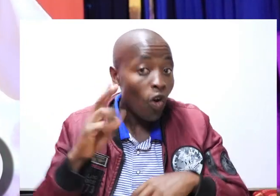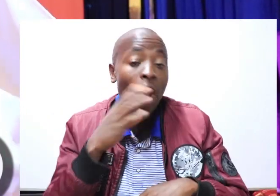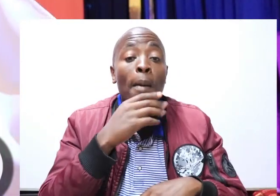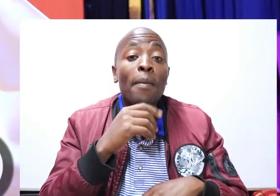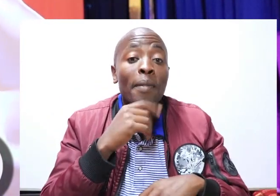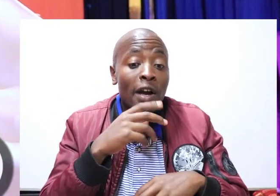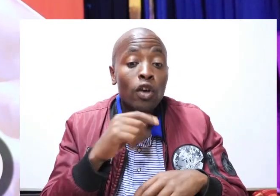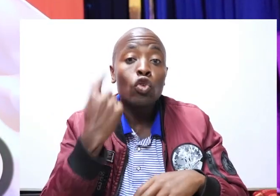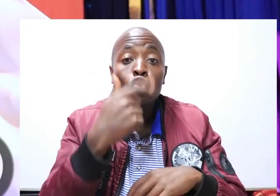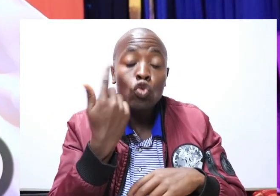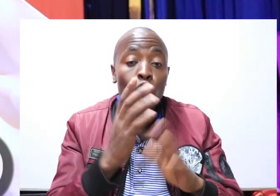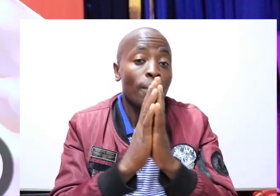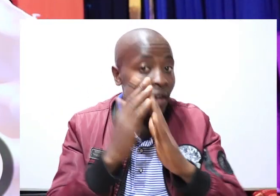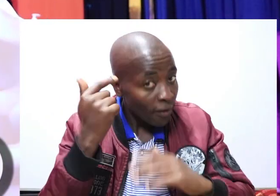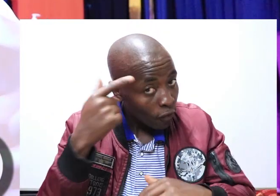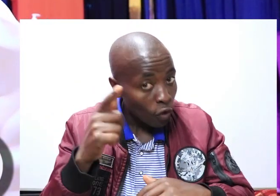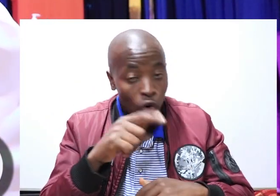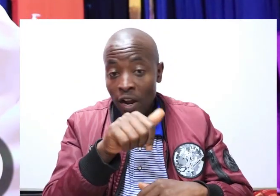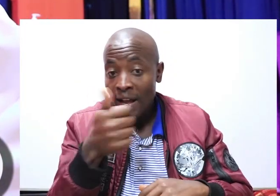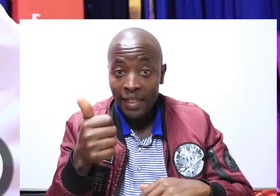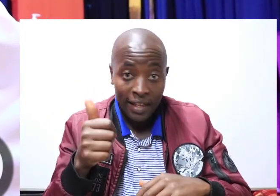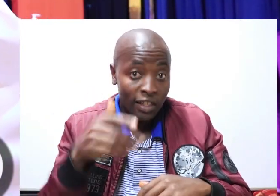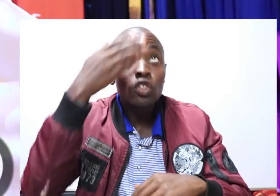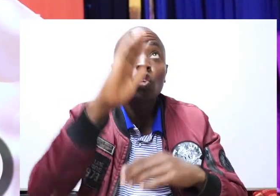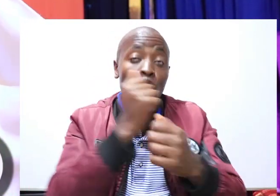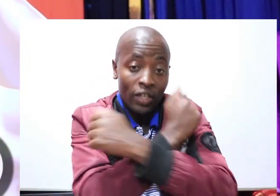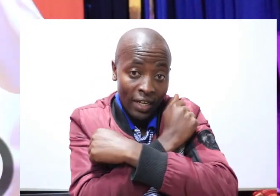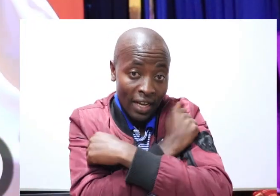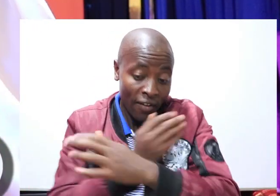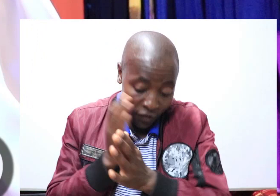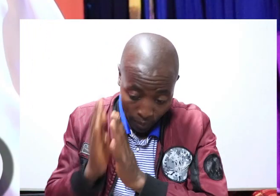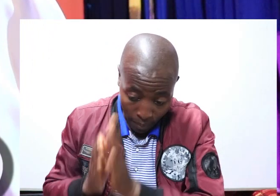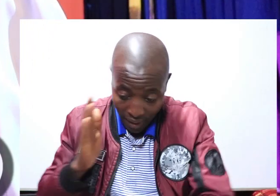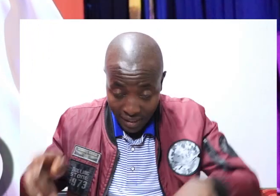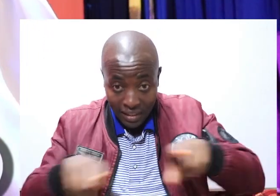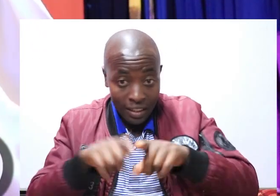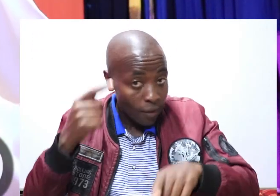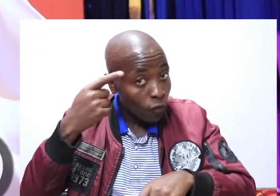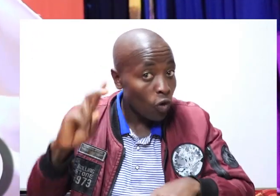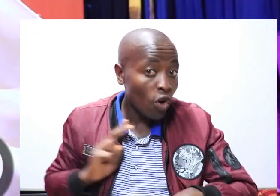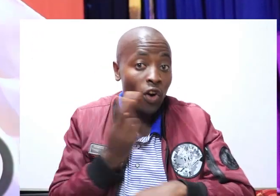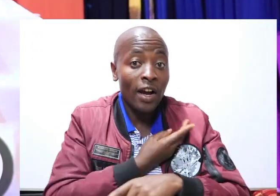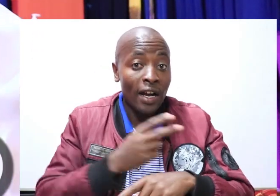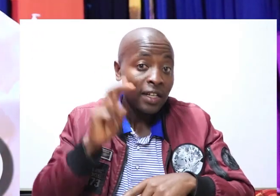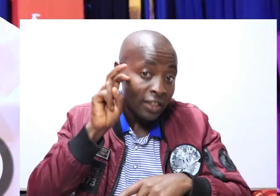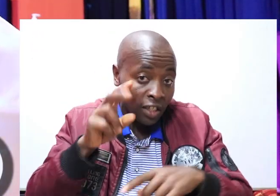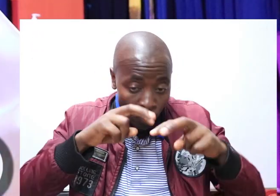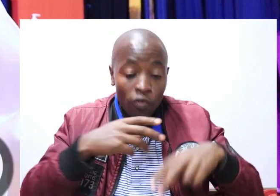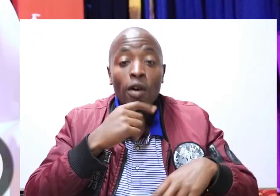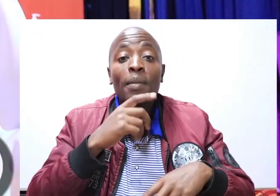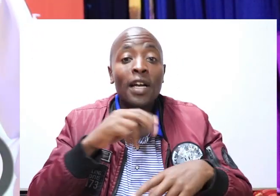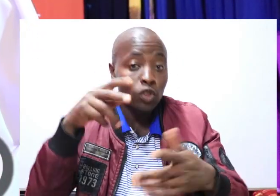would stand in the gap, because God loves involving us in his plans and he looks for a man to stand in the